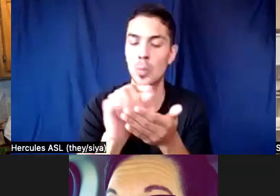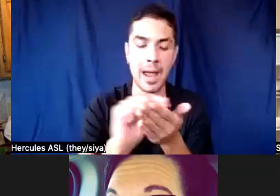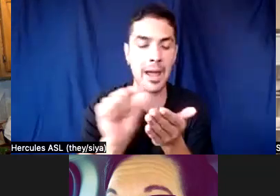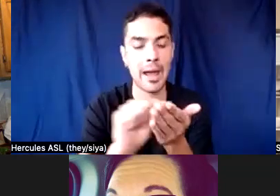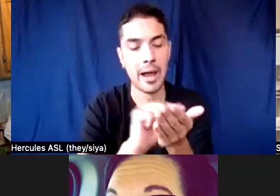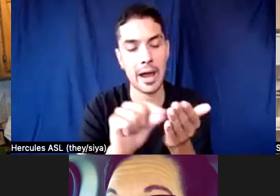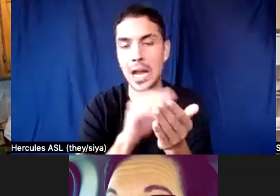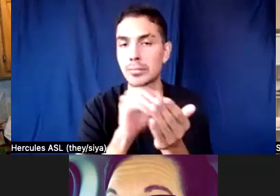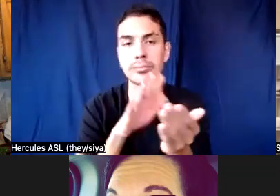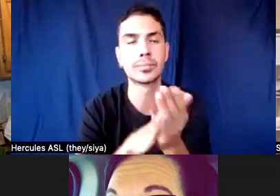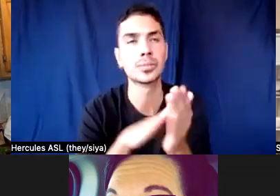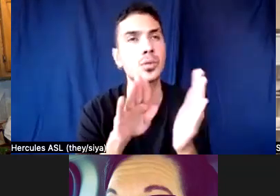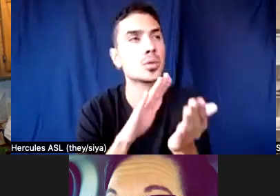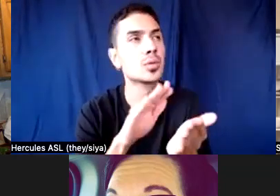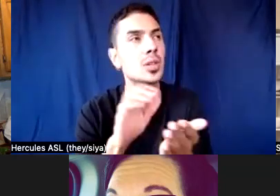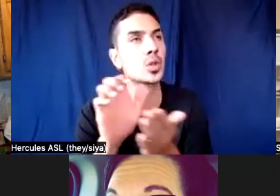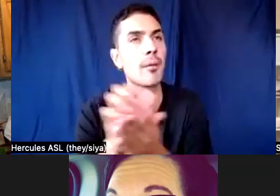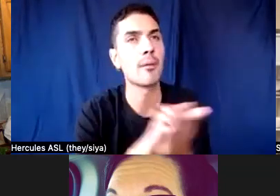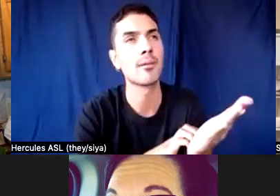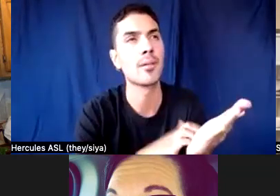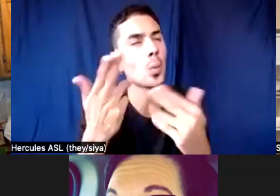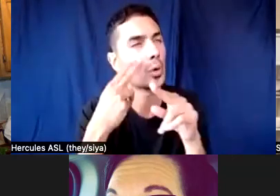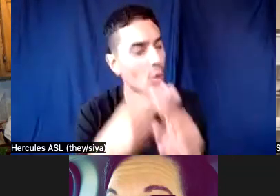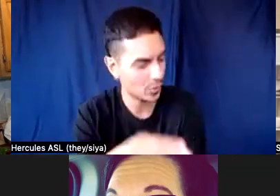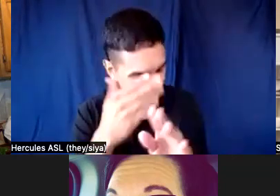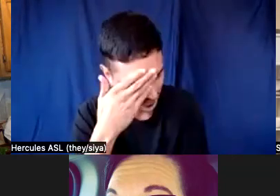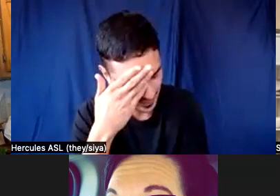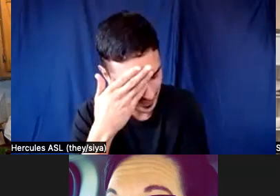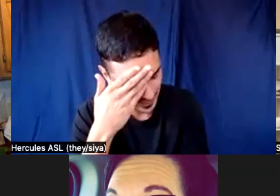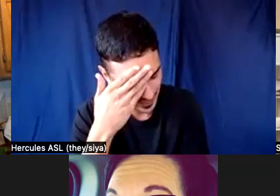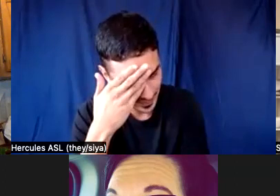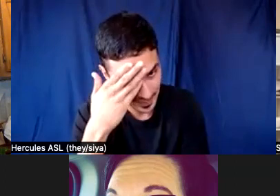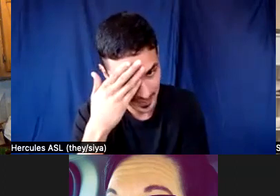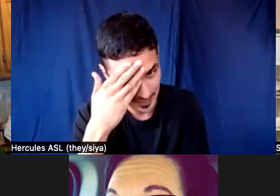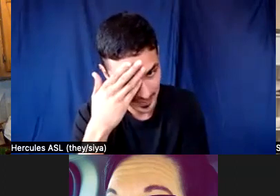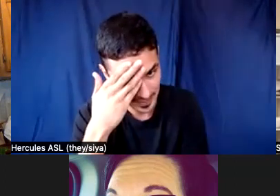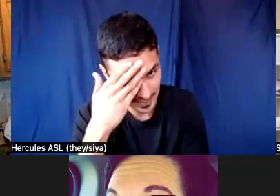she got a, what is that called? Where you get like she can't be by you.